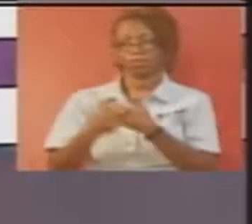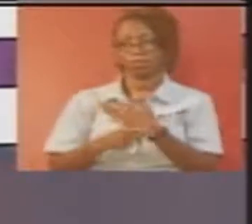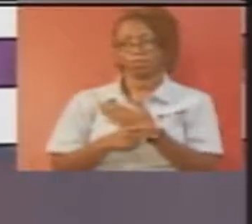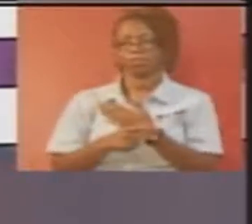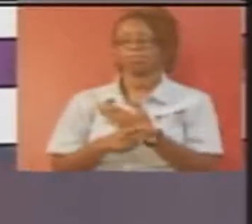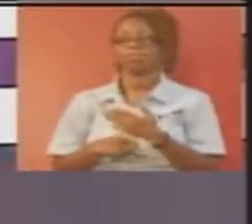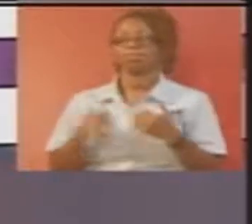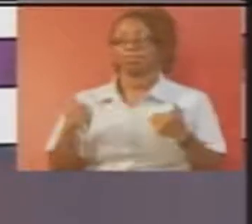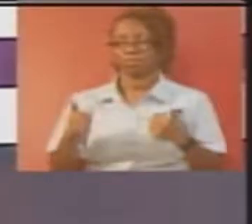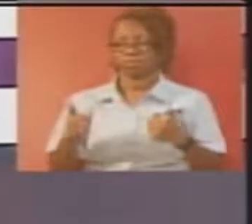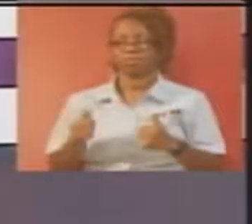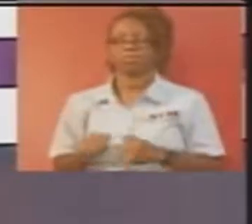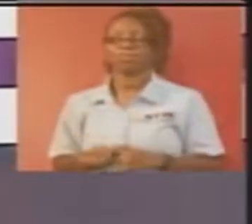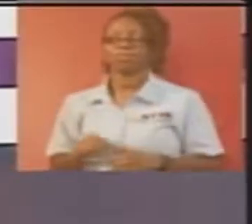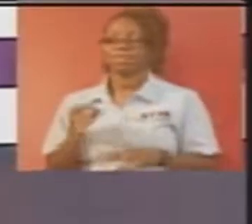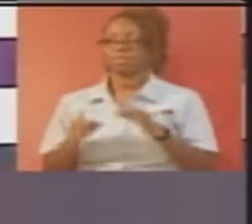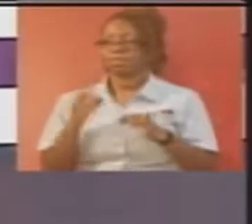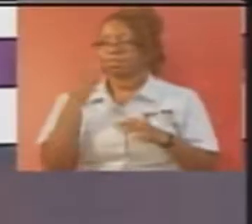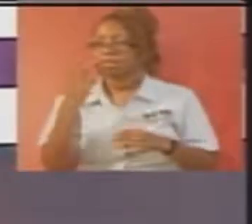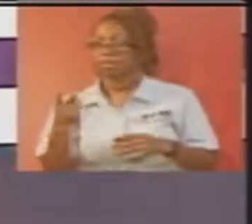our successful